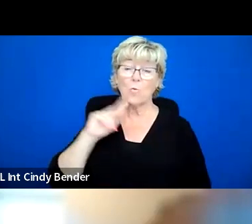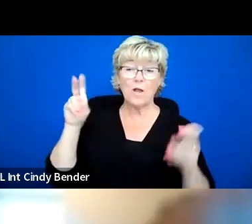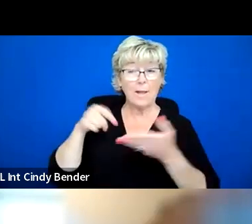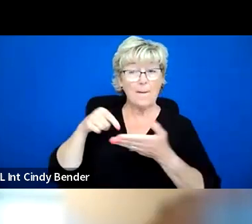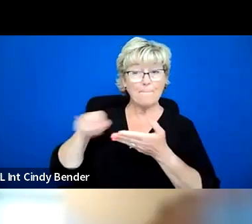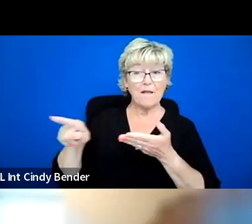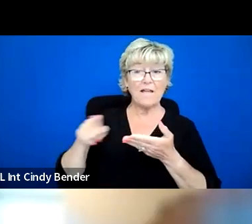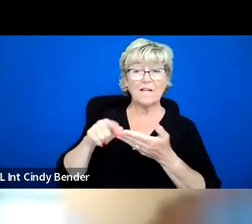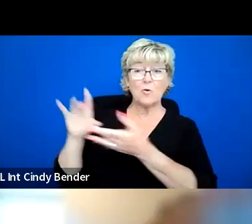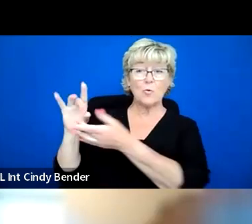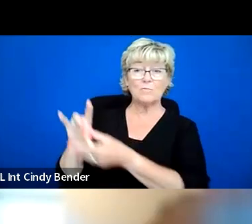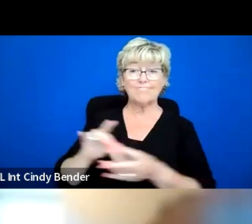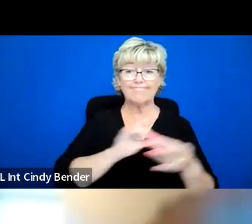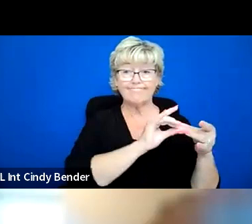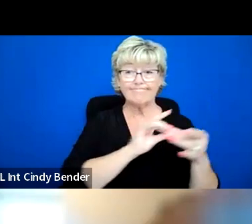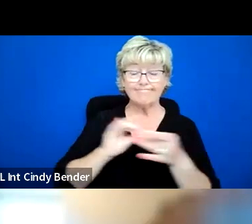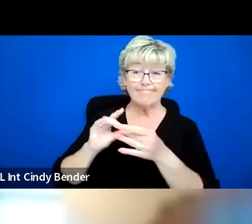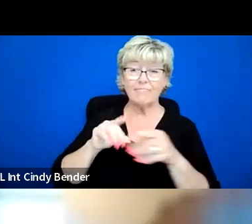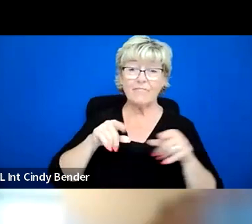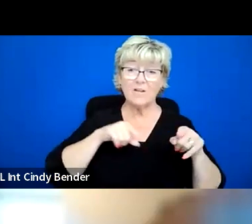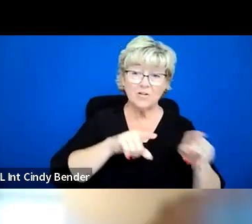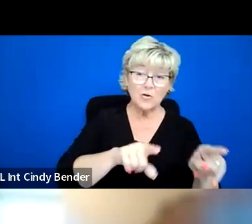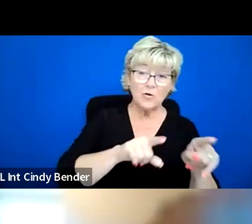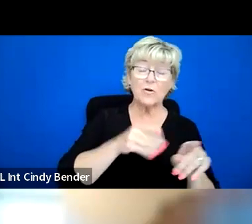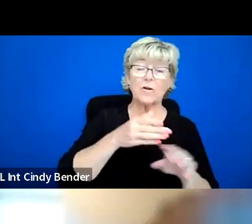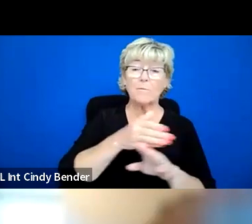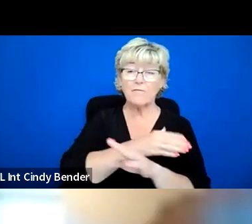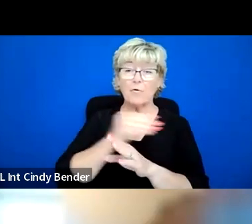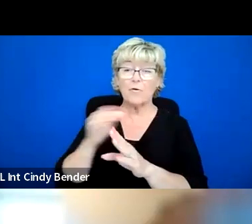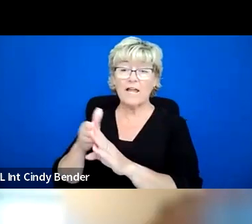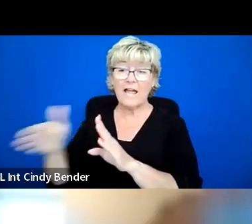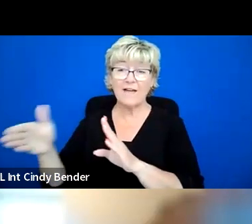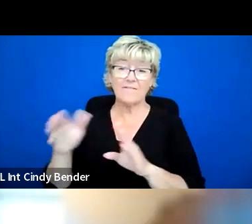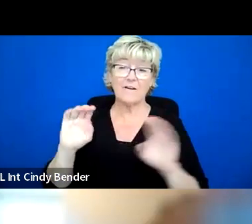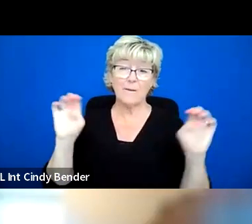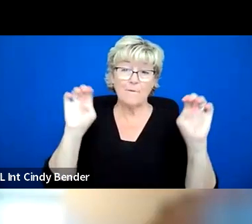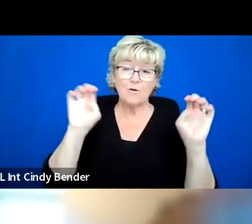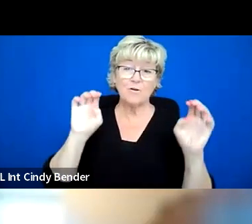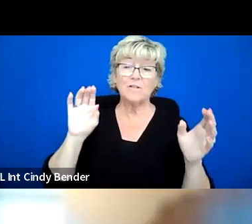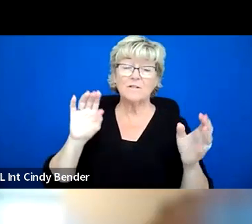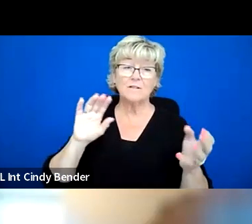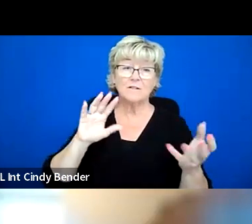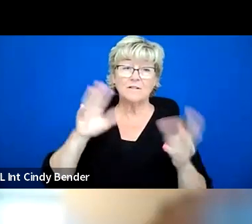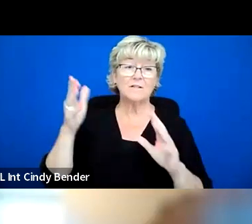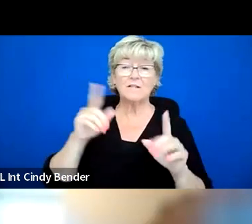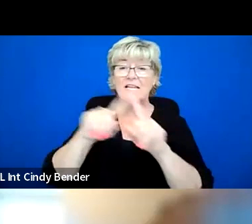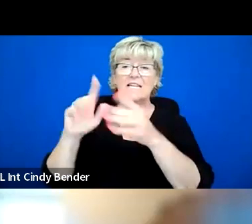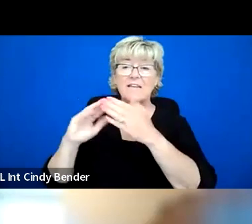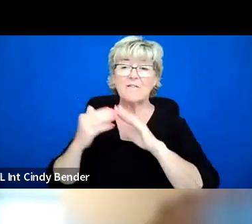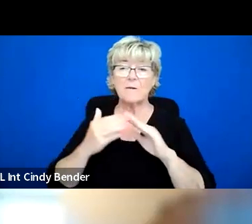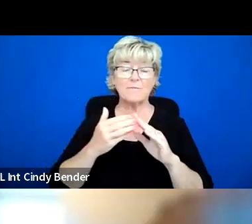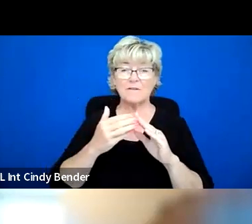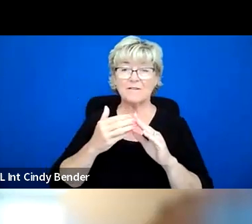to liaison before, during, and after emergencies and disasters. And different communities call it different. It's specific to